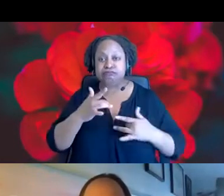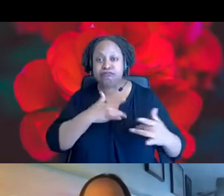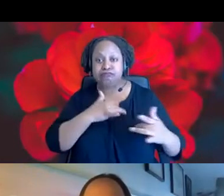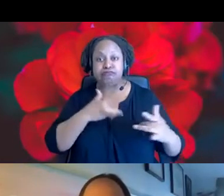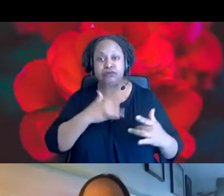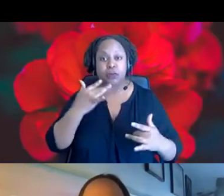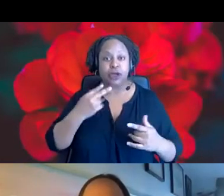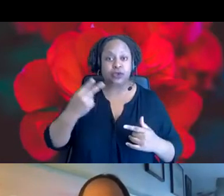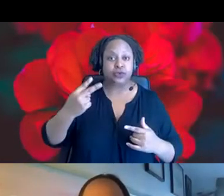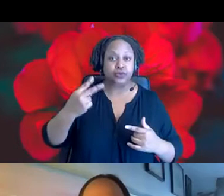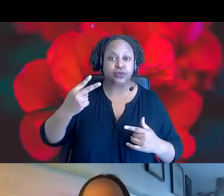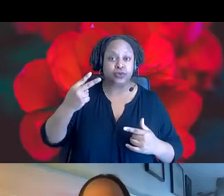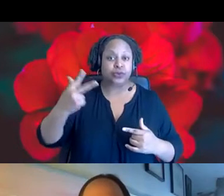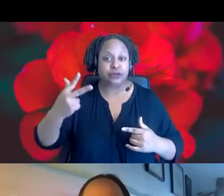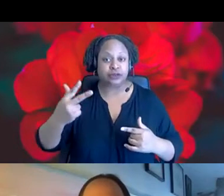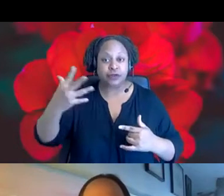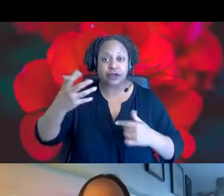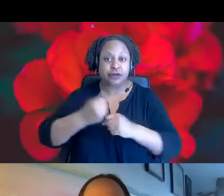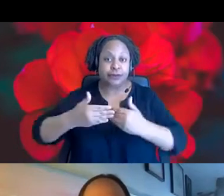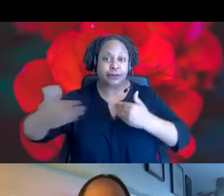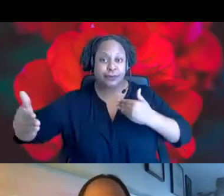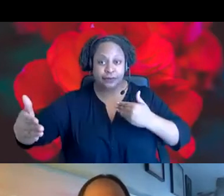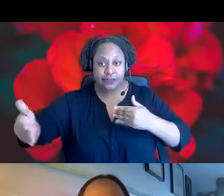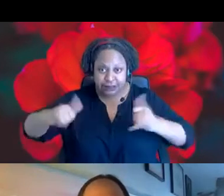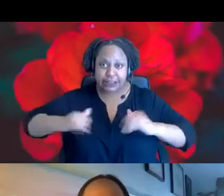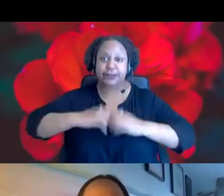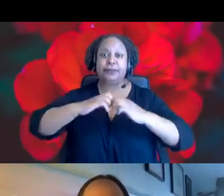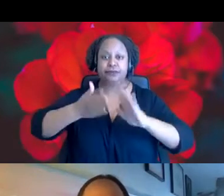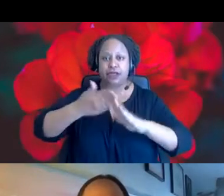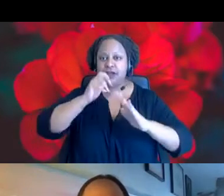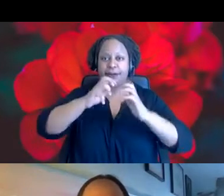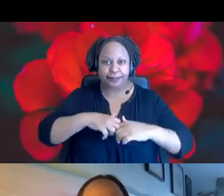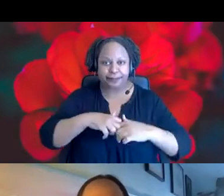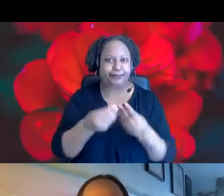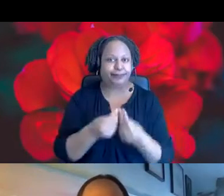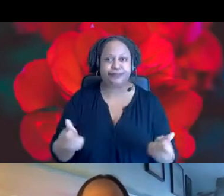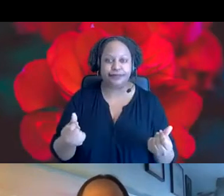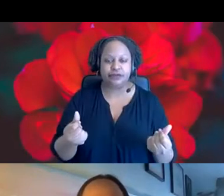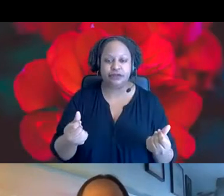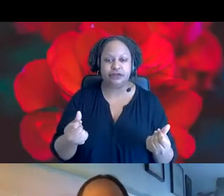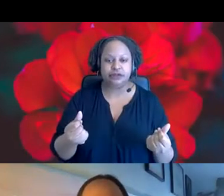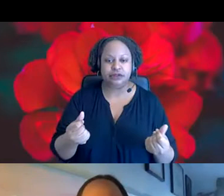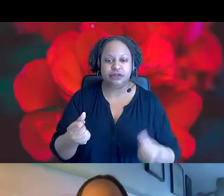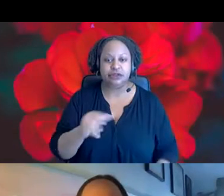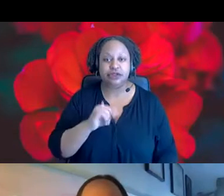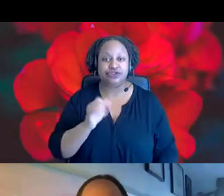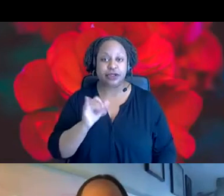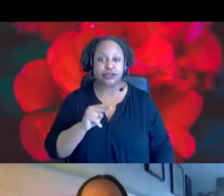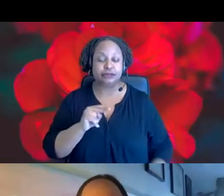Yeah, that's super interesting. Please go. I completely agree with Daniel. I think, we